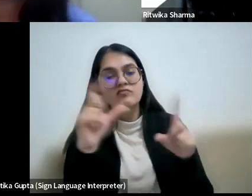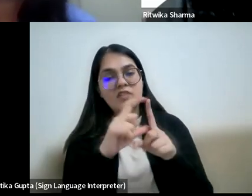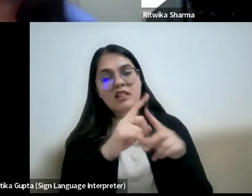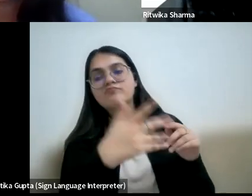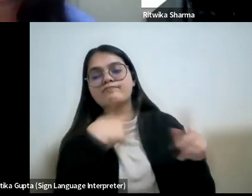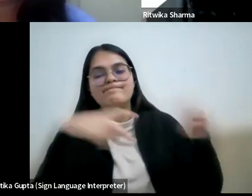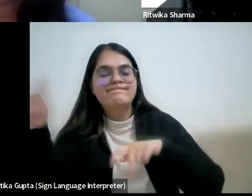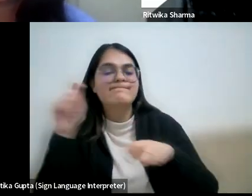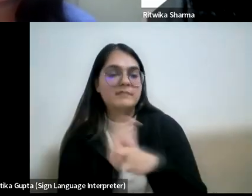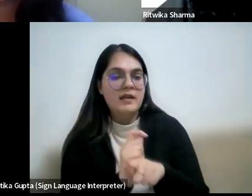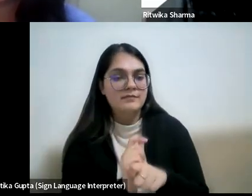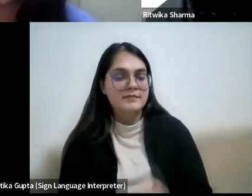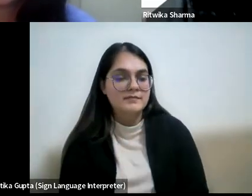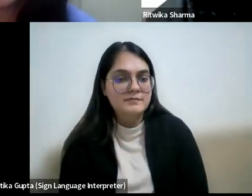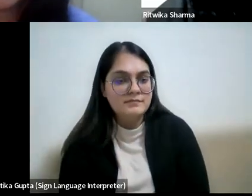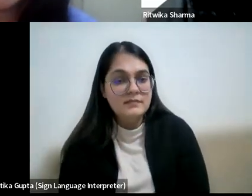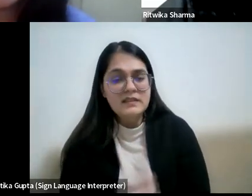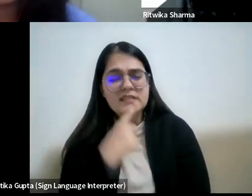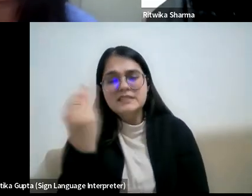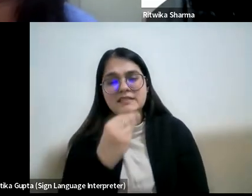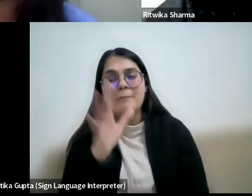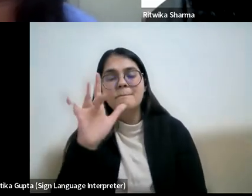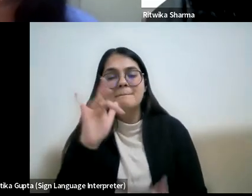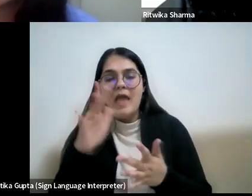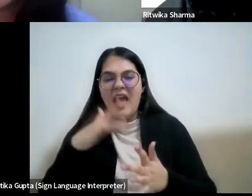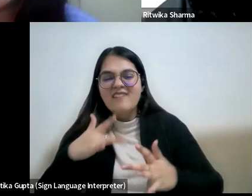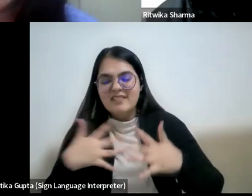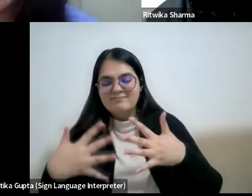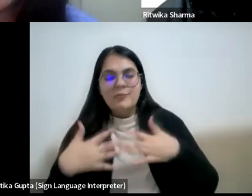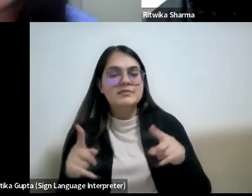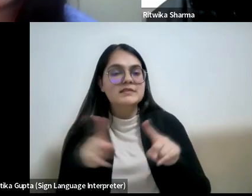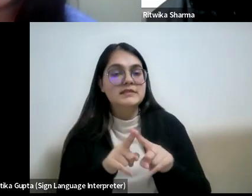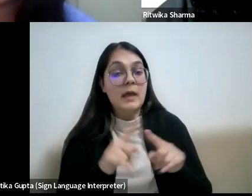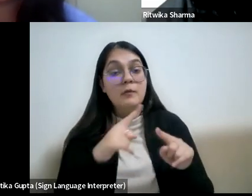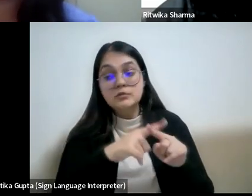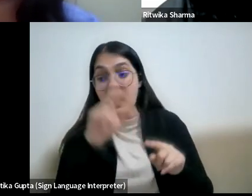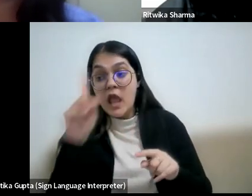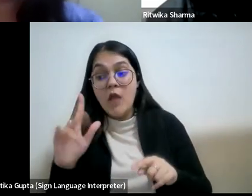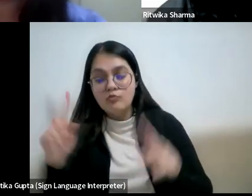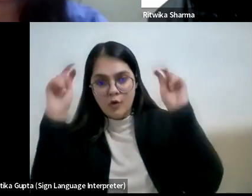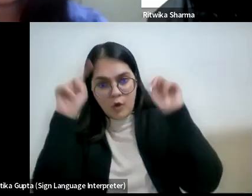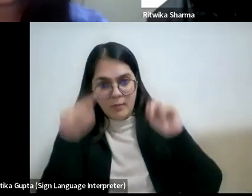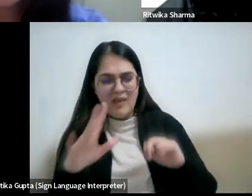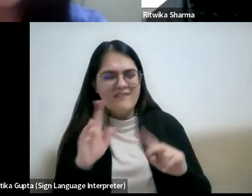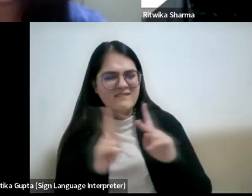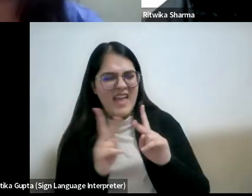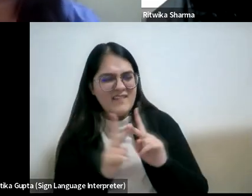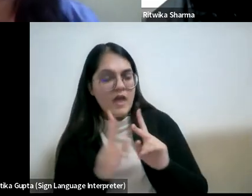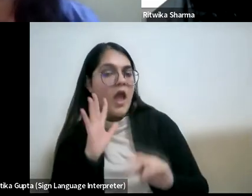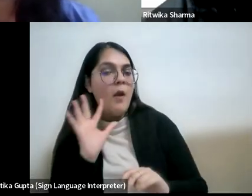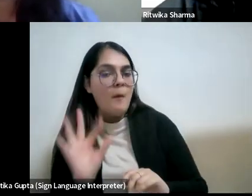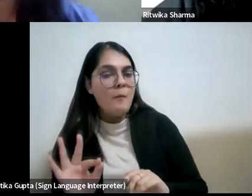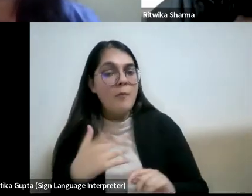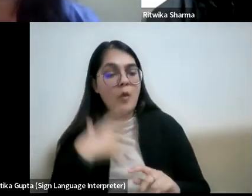So all of these things were the major challenges, certainly. The sensitivity of the topic, even when I was interviewing people personally,